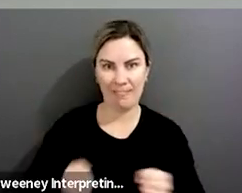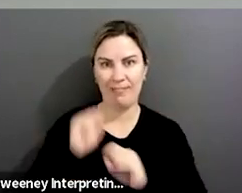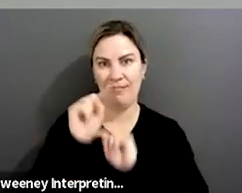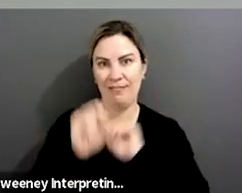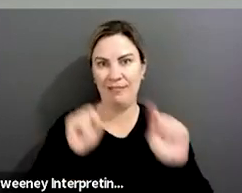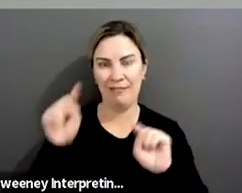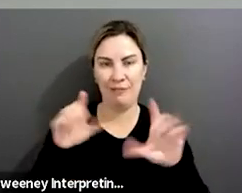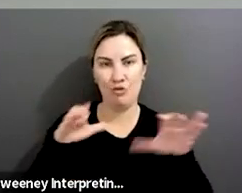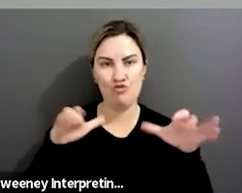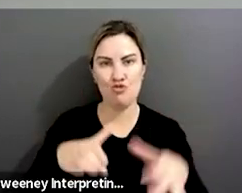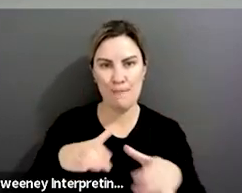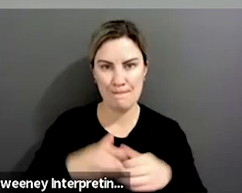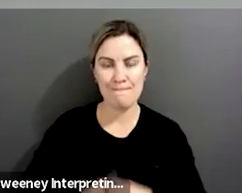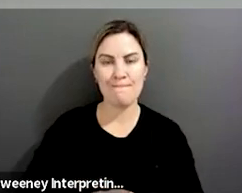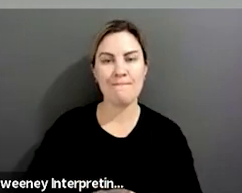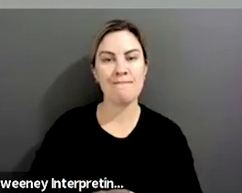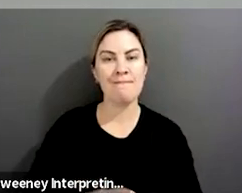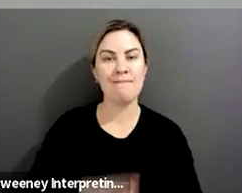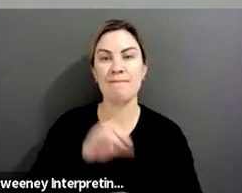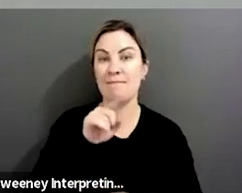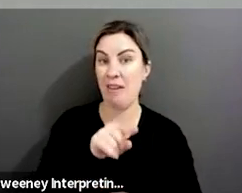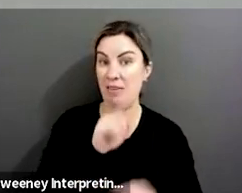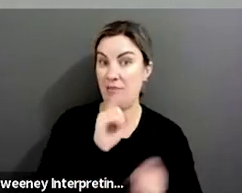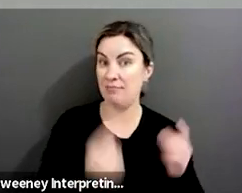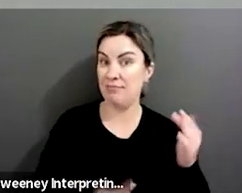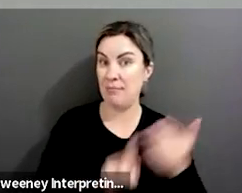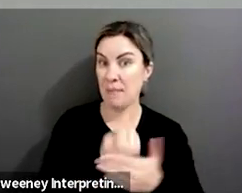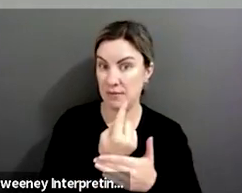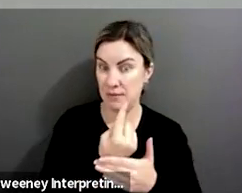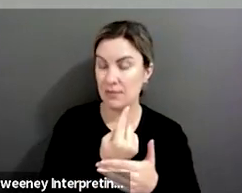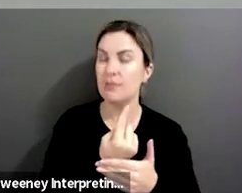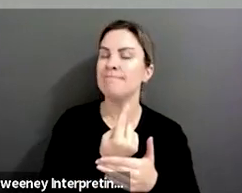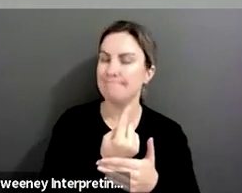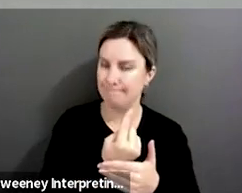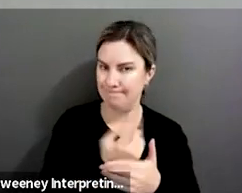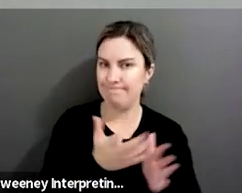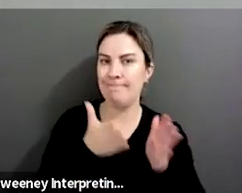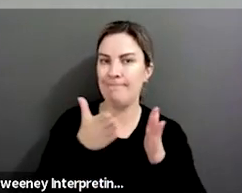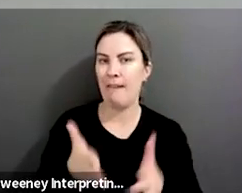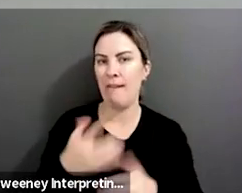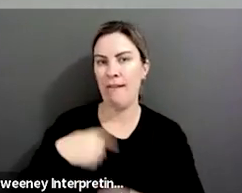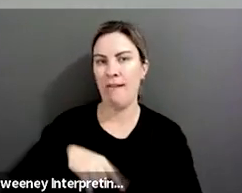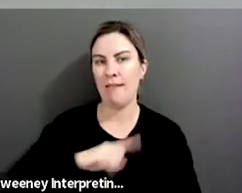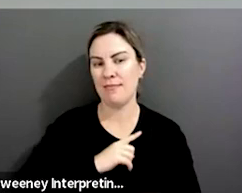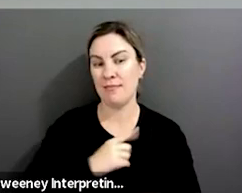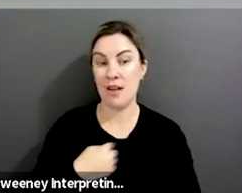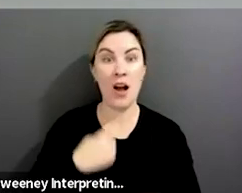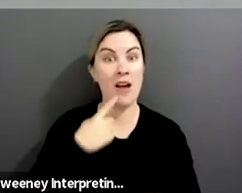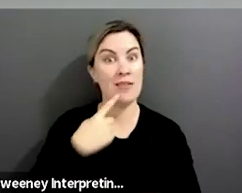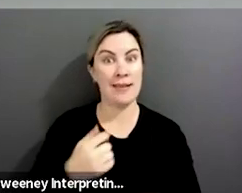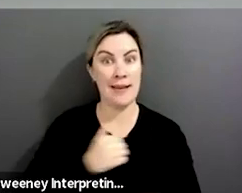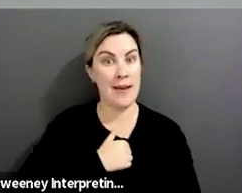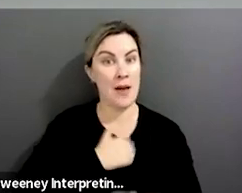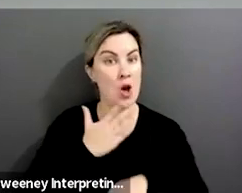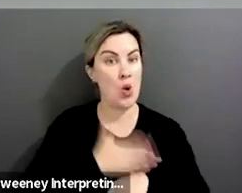And from that, I think it allows us, like the conversation, I can't say that the work that we've done has